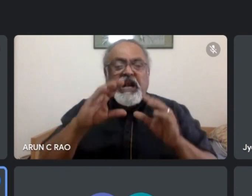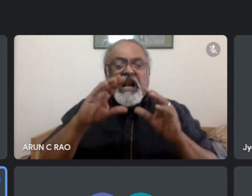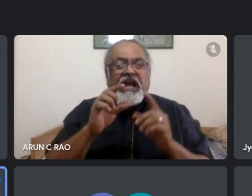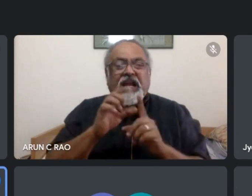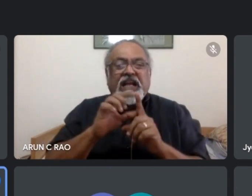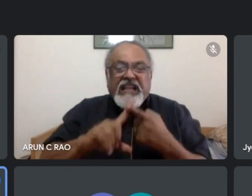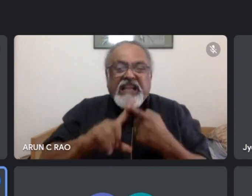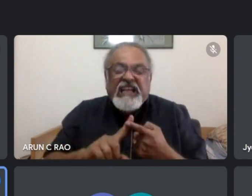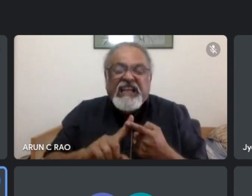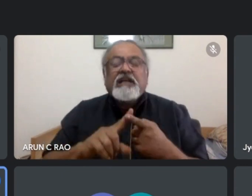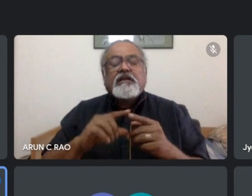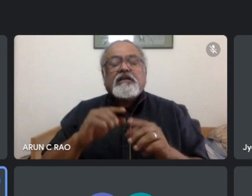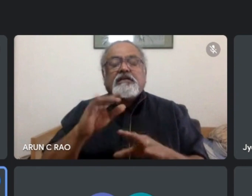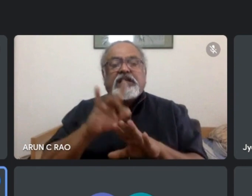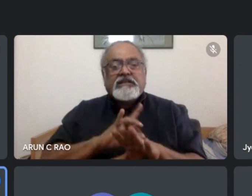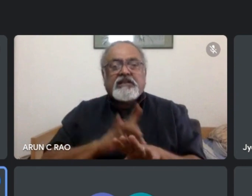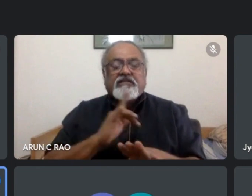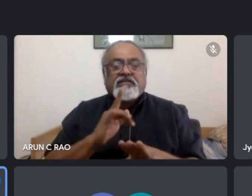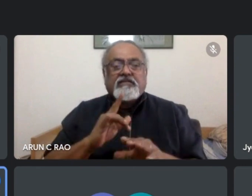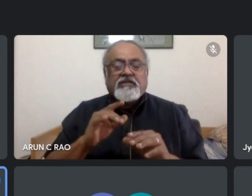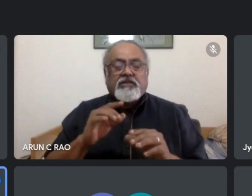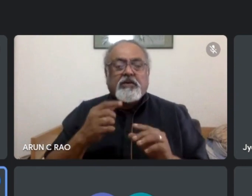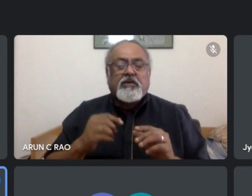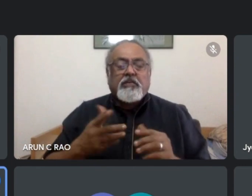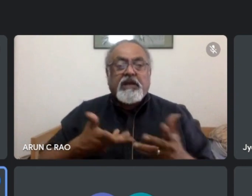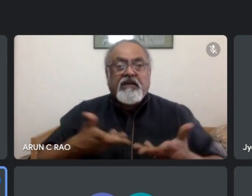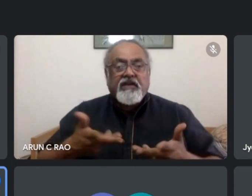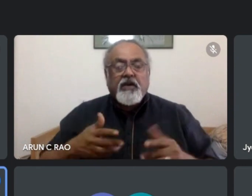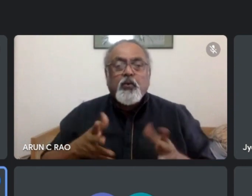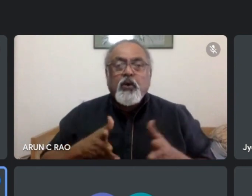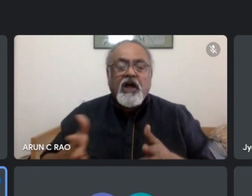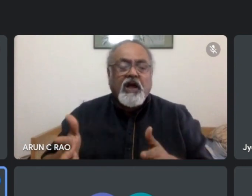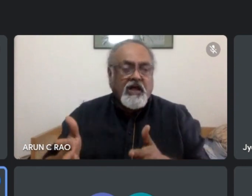ways of thinking that are very different from your own.